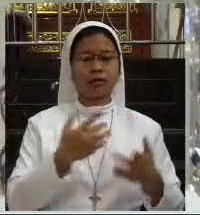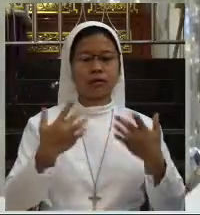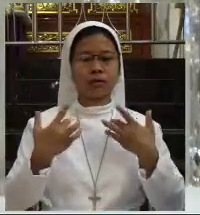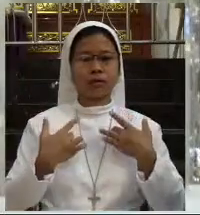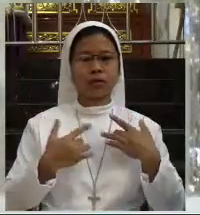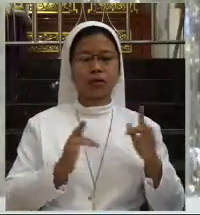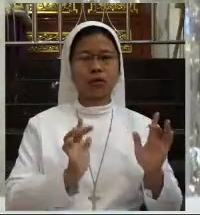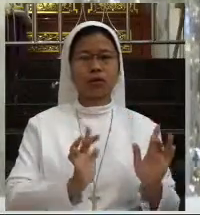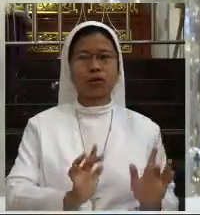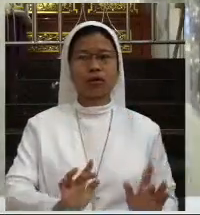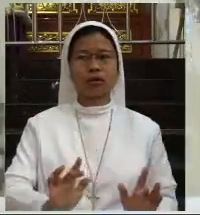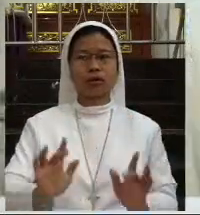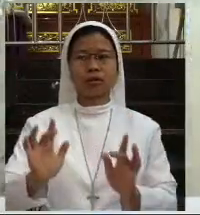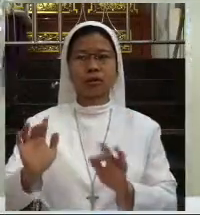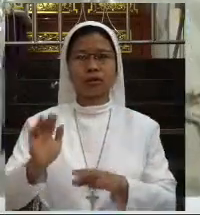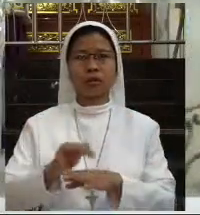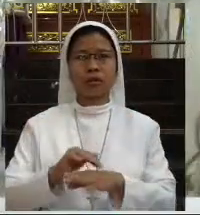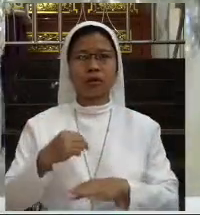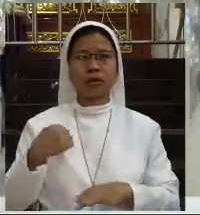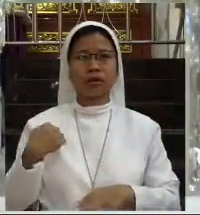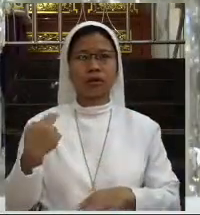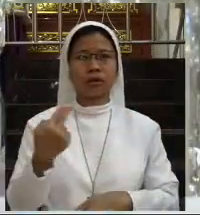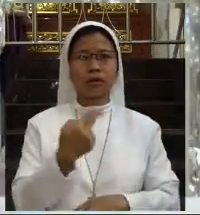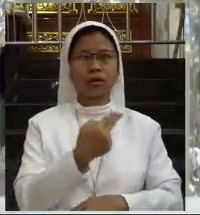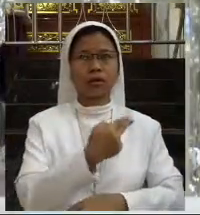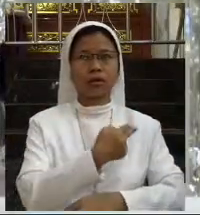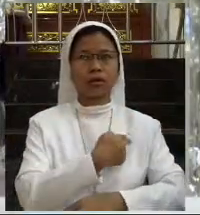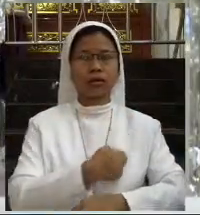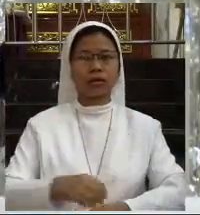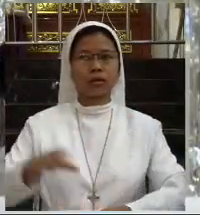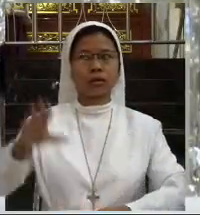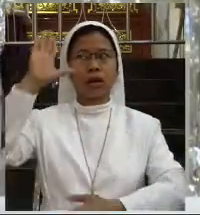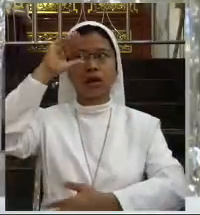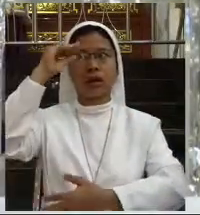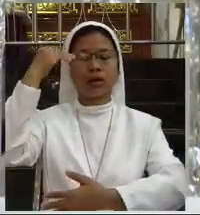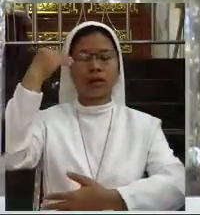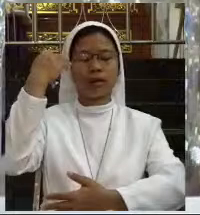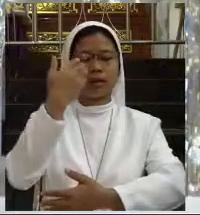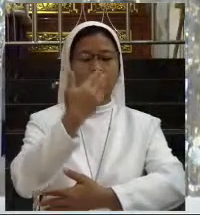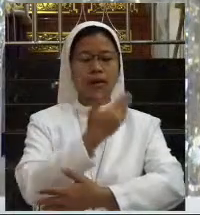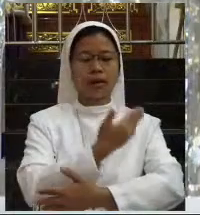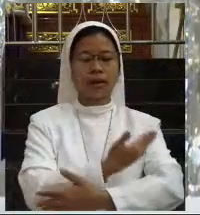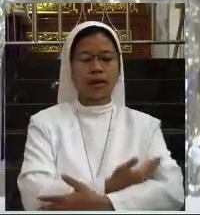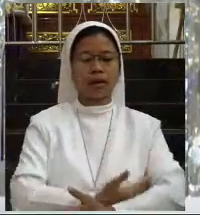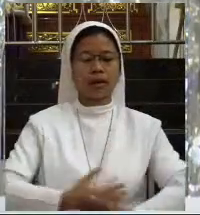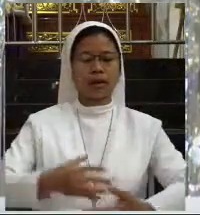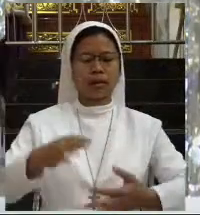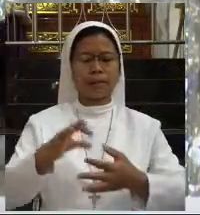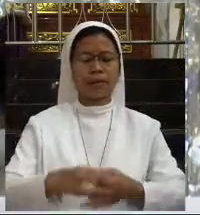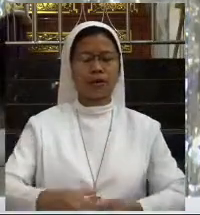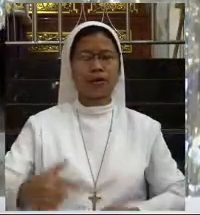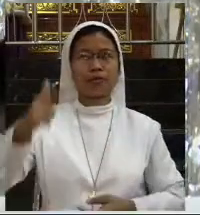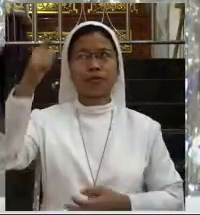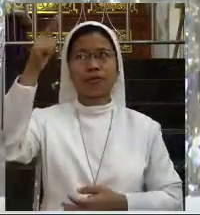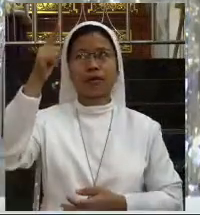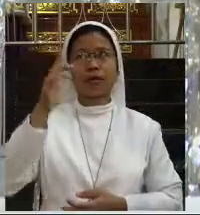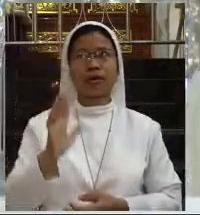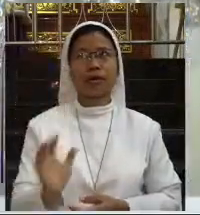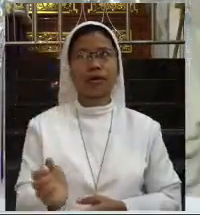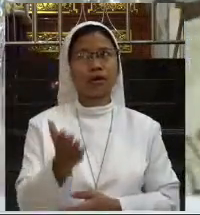Have mercy on us. Lamb